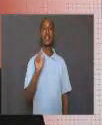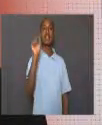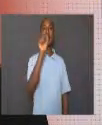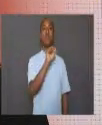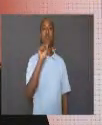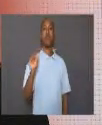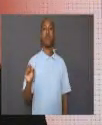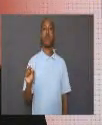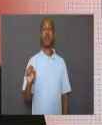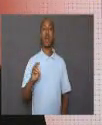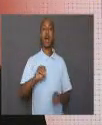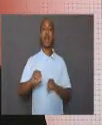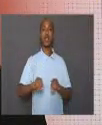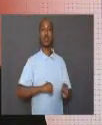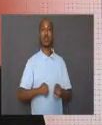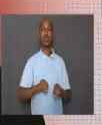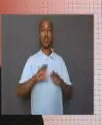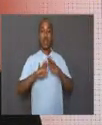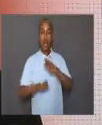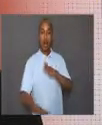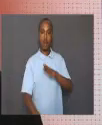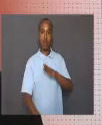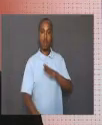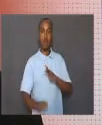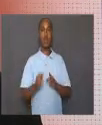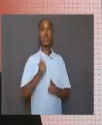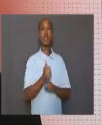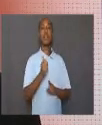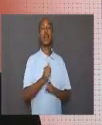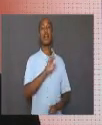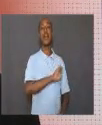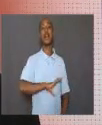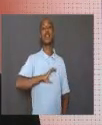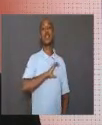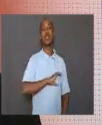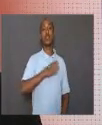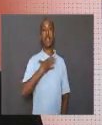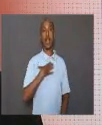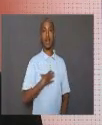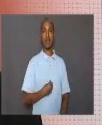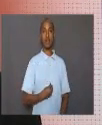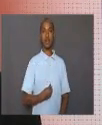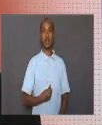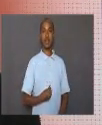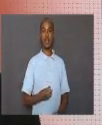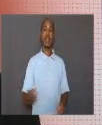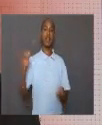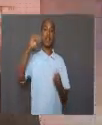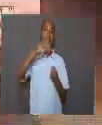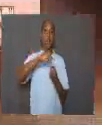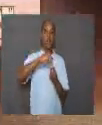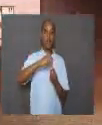Therefore, as we move down a group, the metallic characteristics of the elements increase.